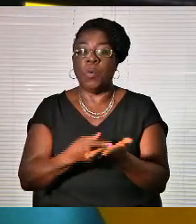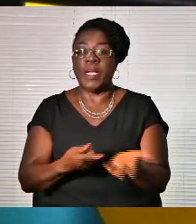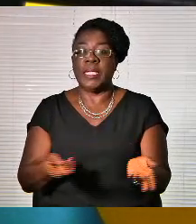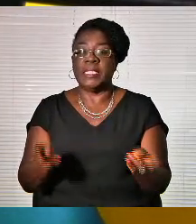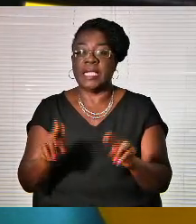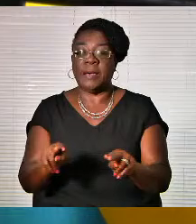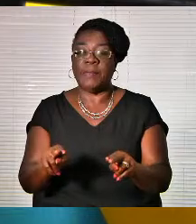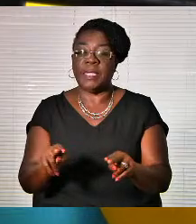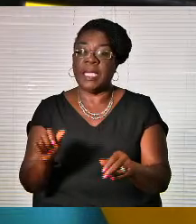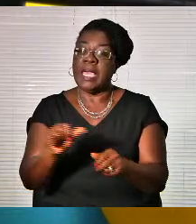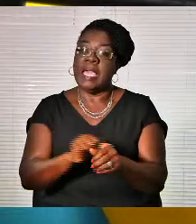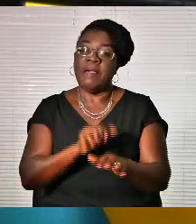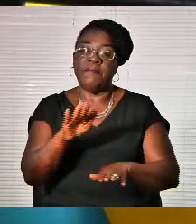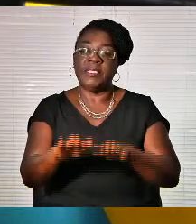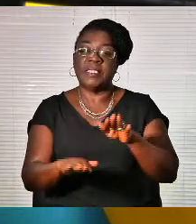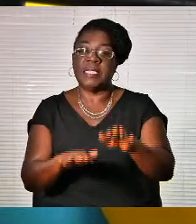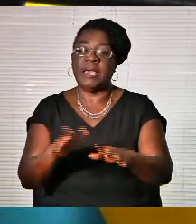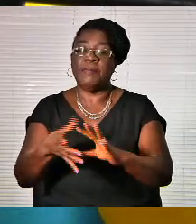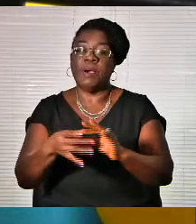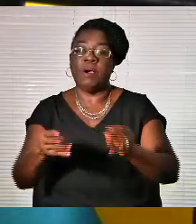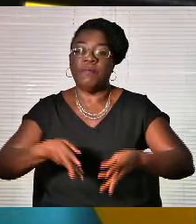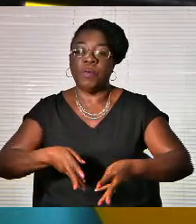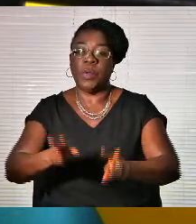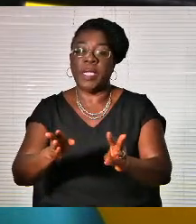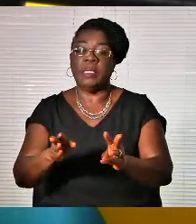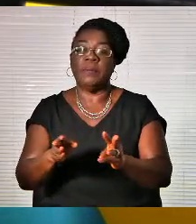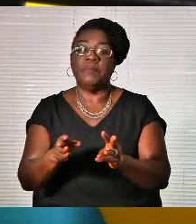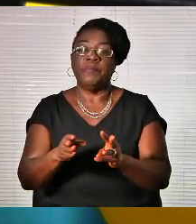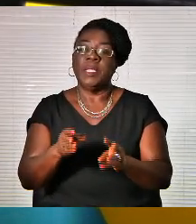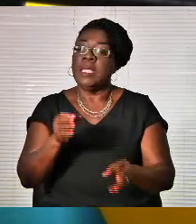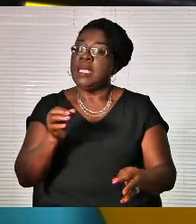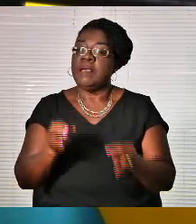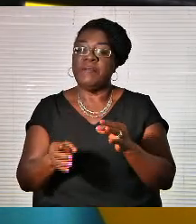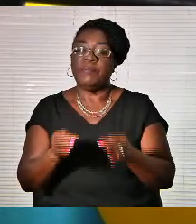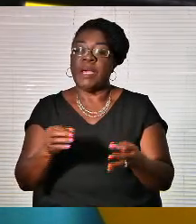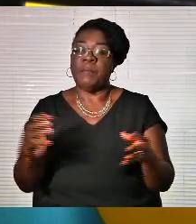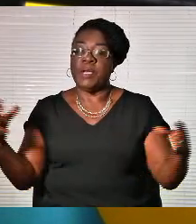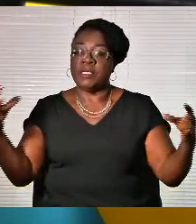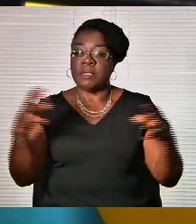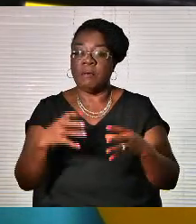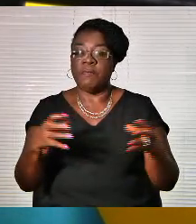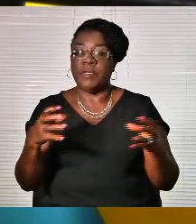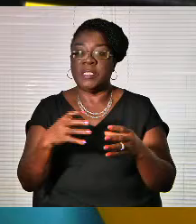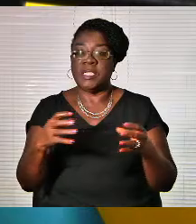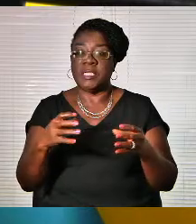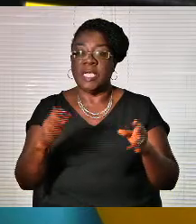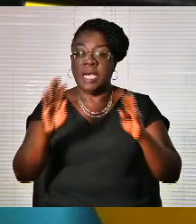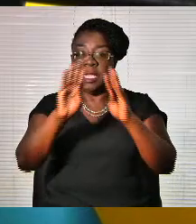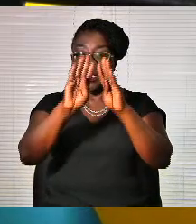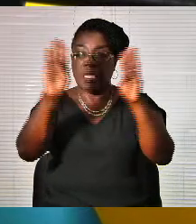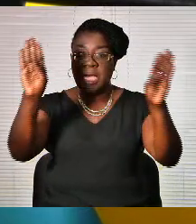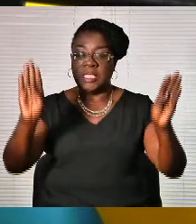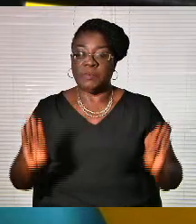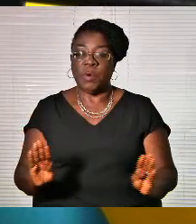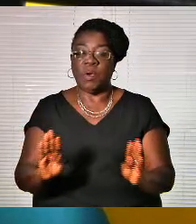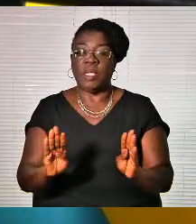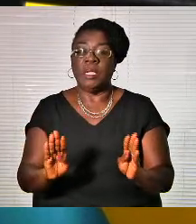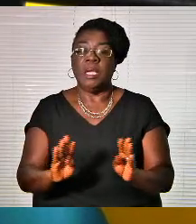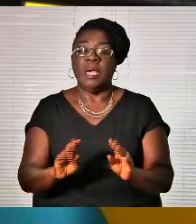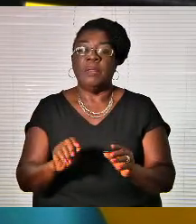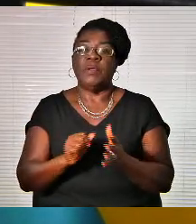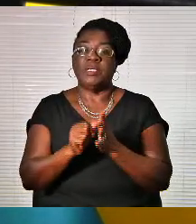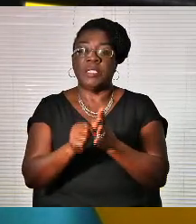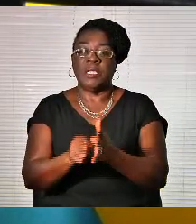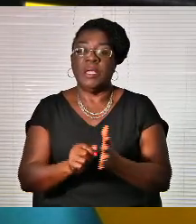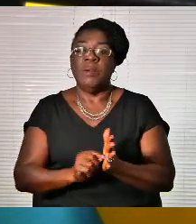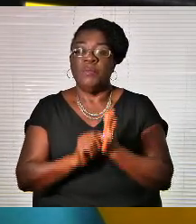after this pandemic. Whether by press conferences, the dashboard, and press releases,